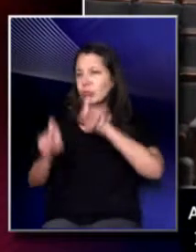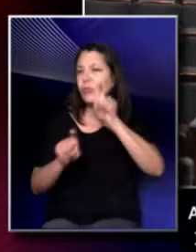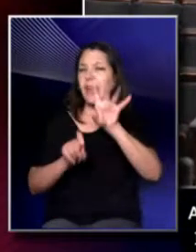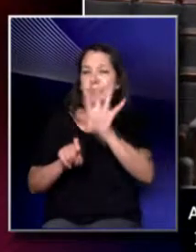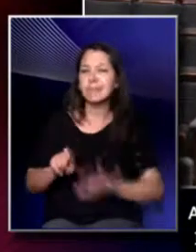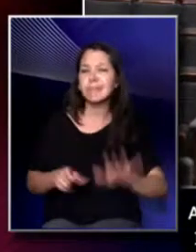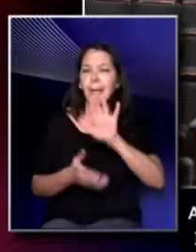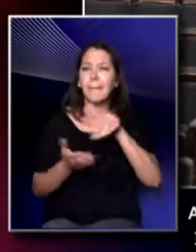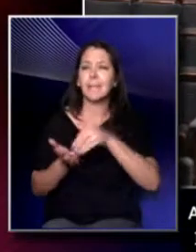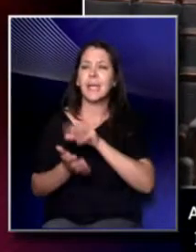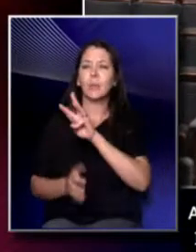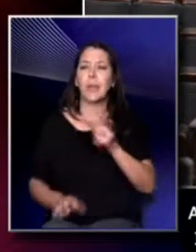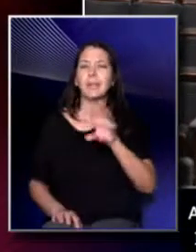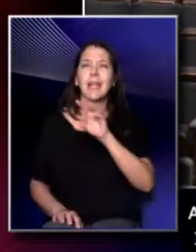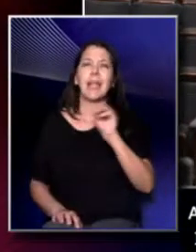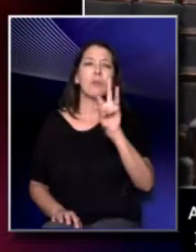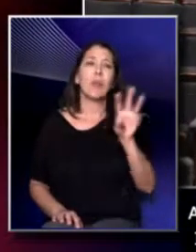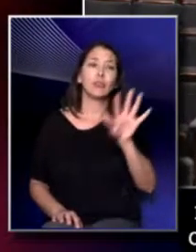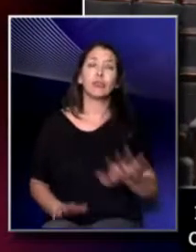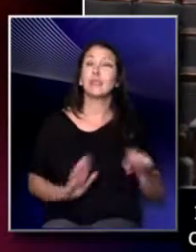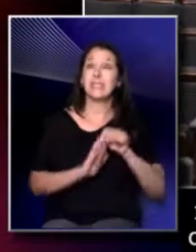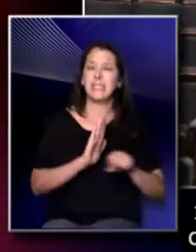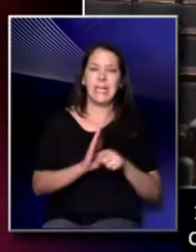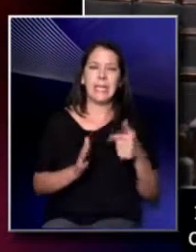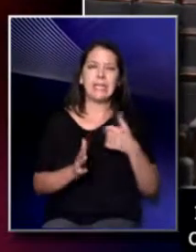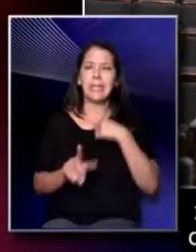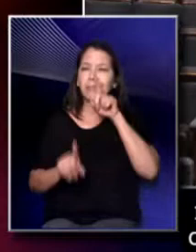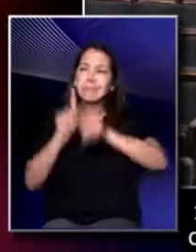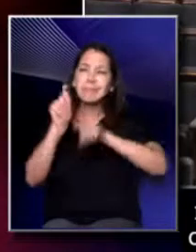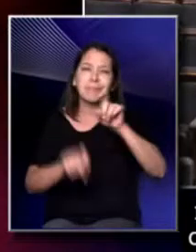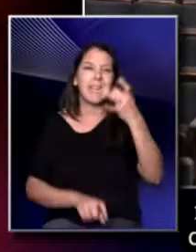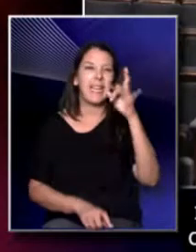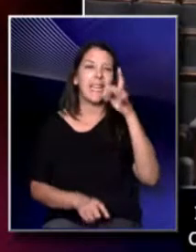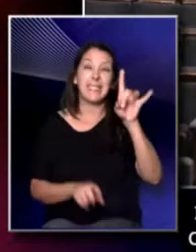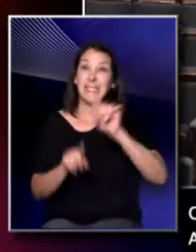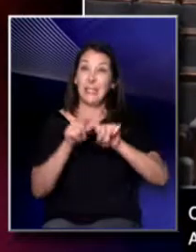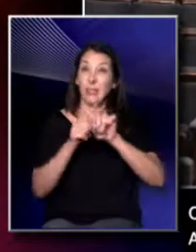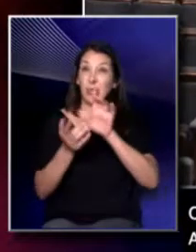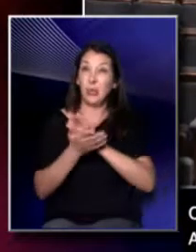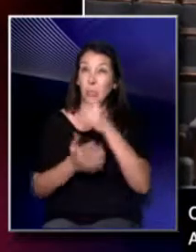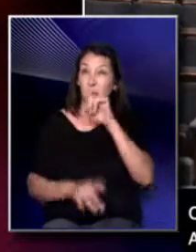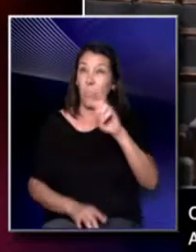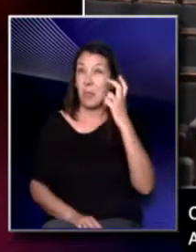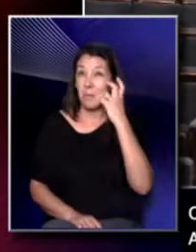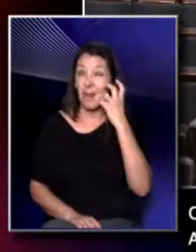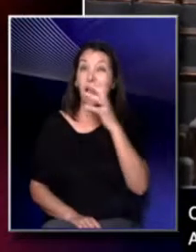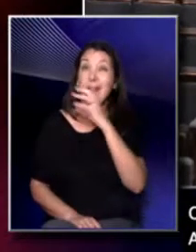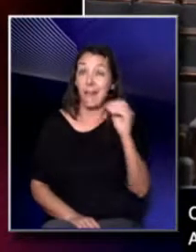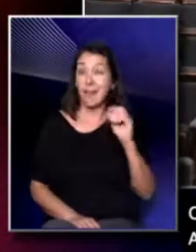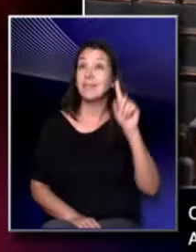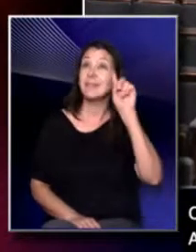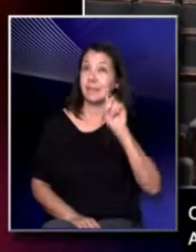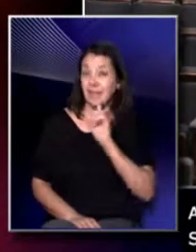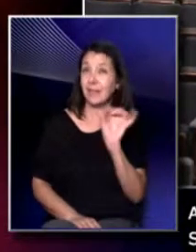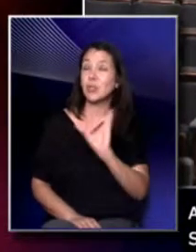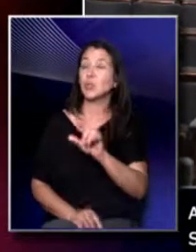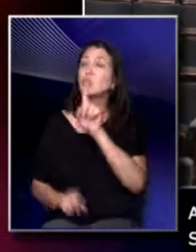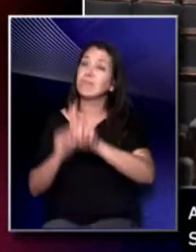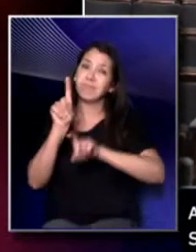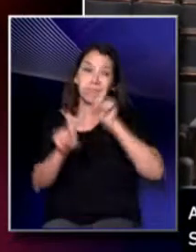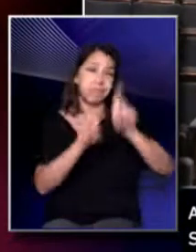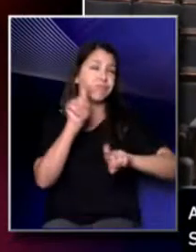states. I surveyed about 18 different schools for the blind and the deaf. The